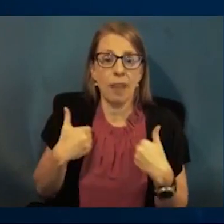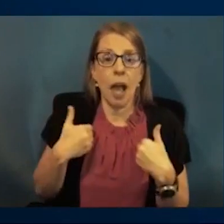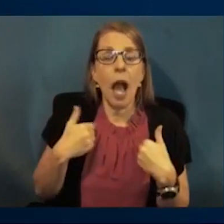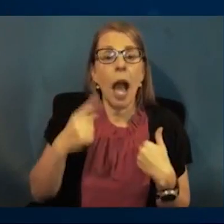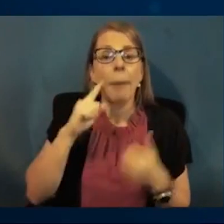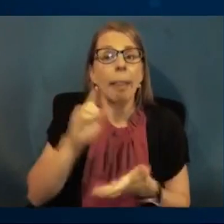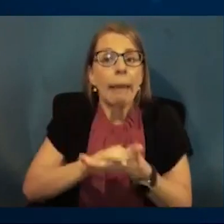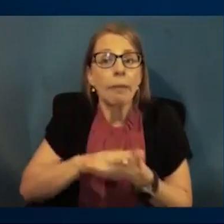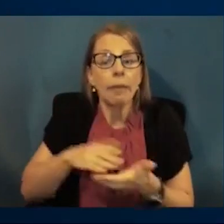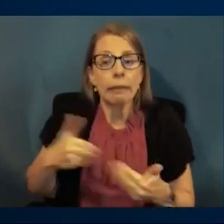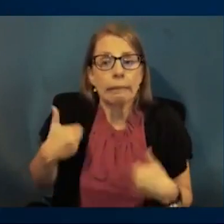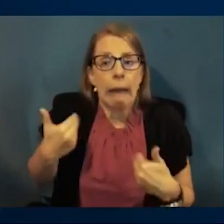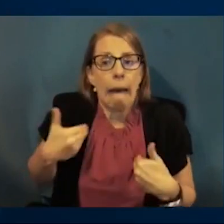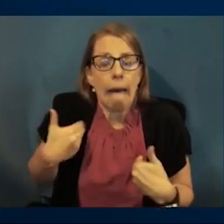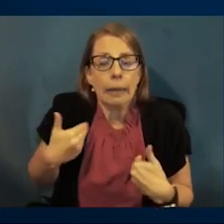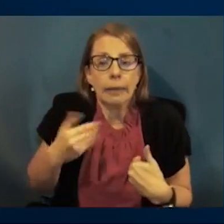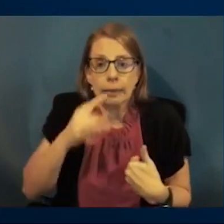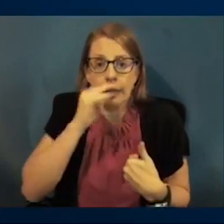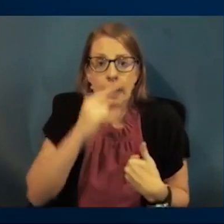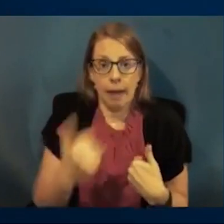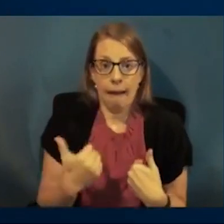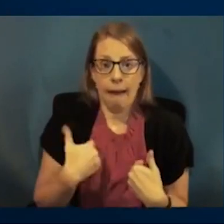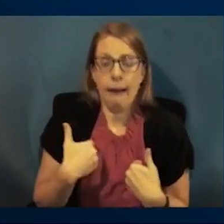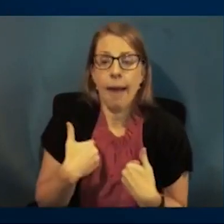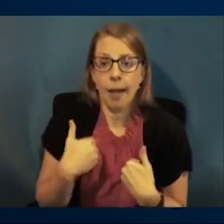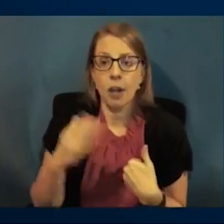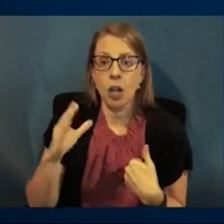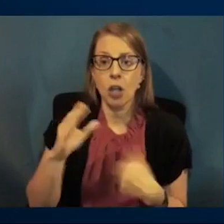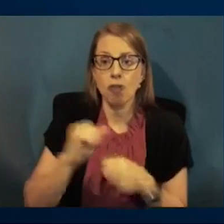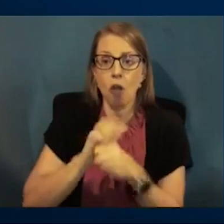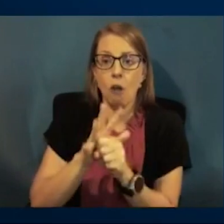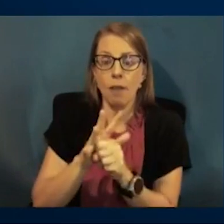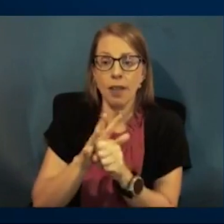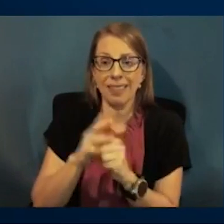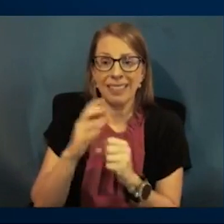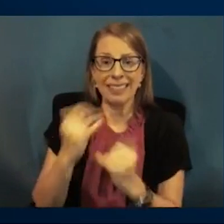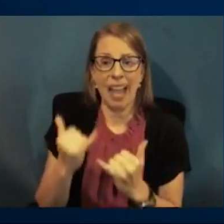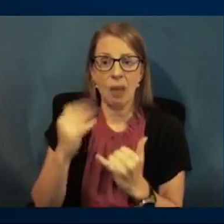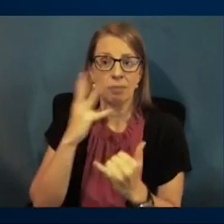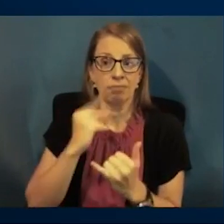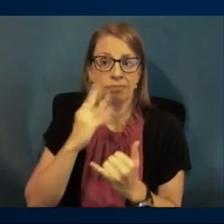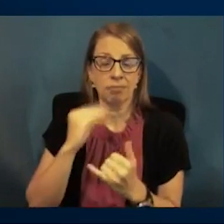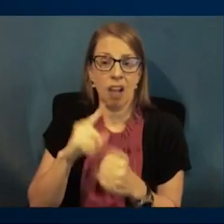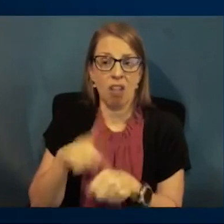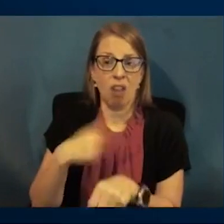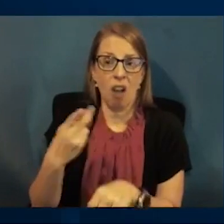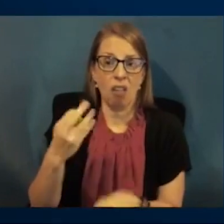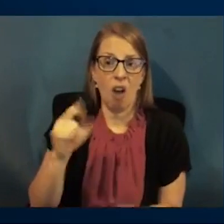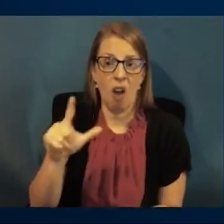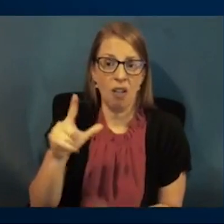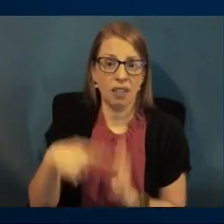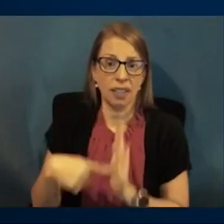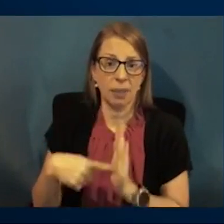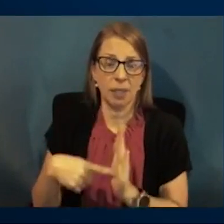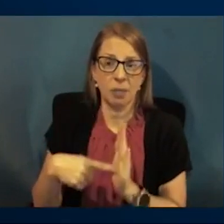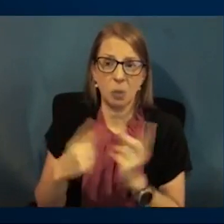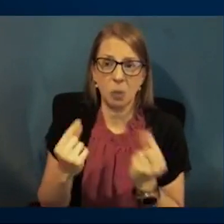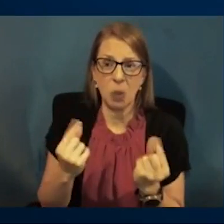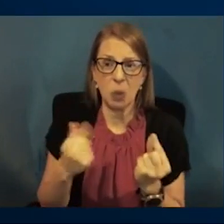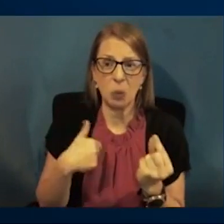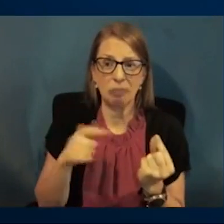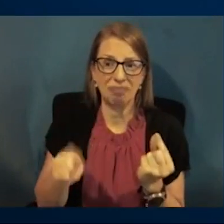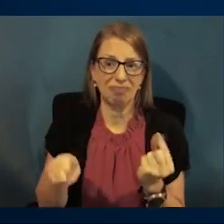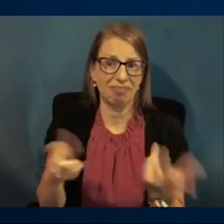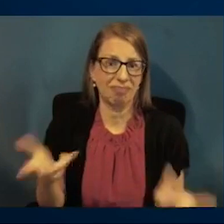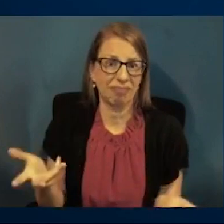now experiencing long hauler symptoms. What should I do? Yeah, that's a great question. First of